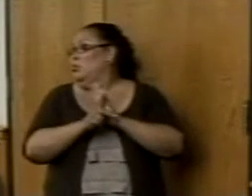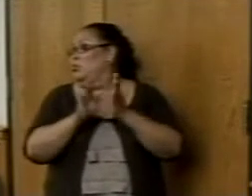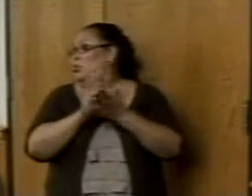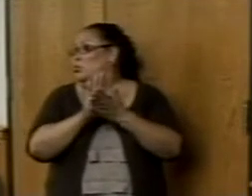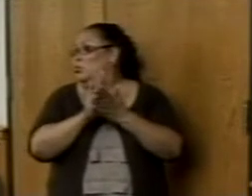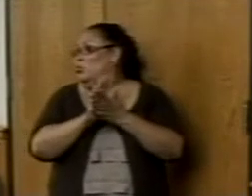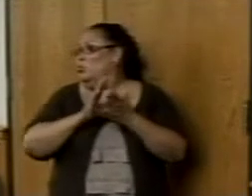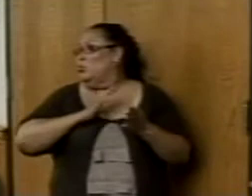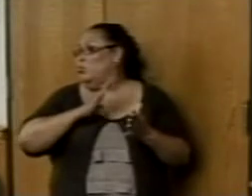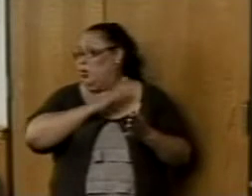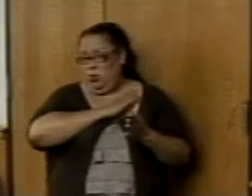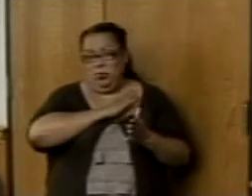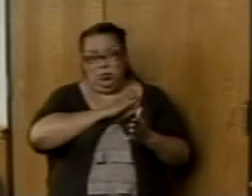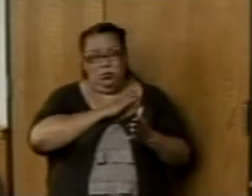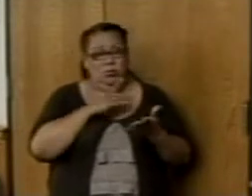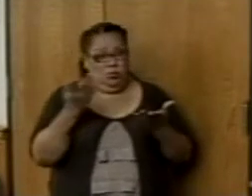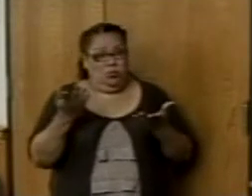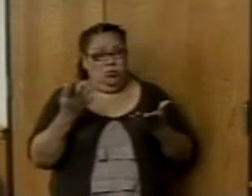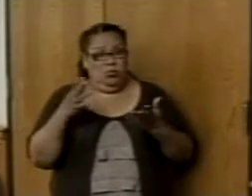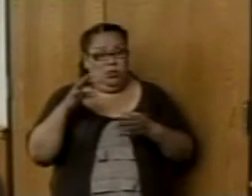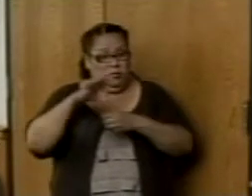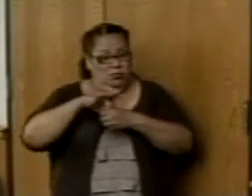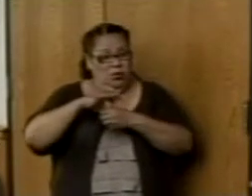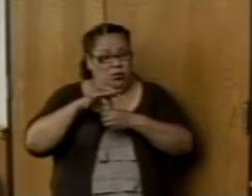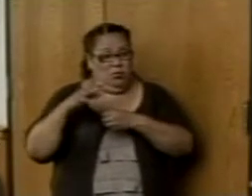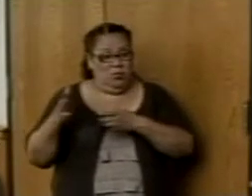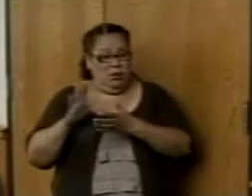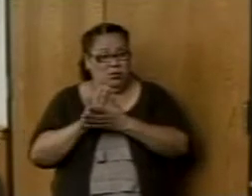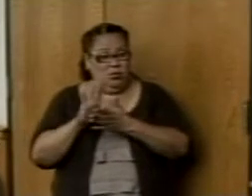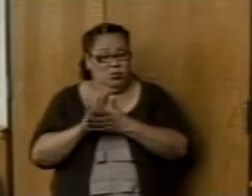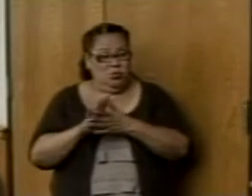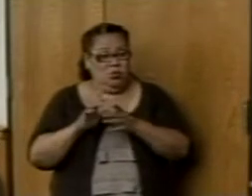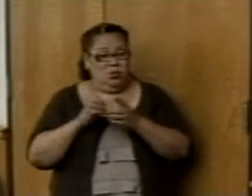school board, who's duly elected by the citizens of this school district,